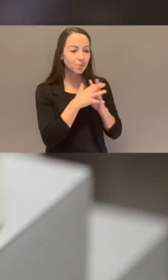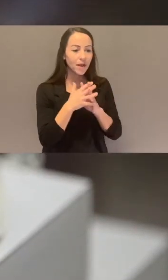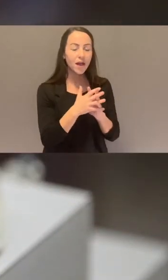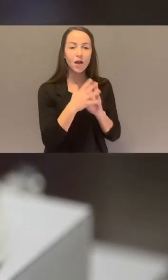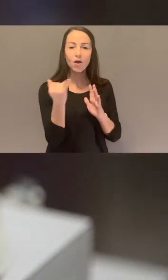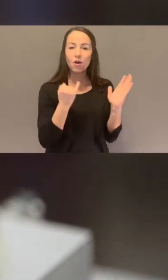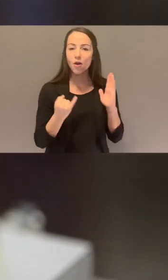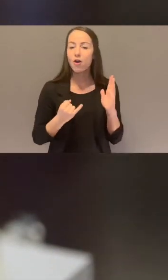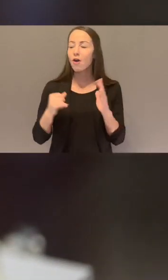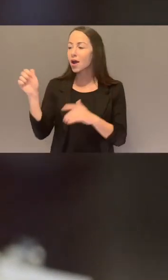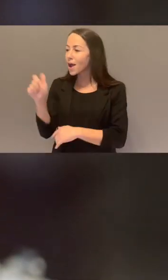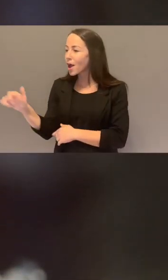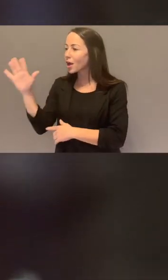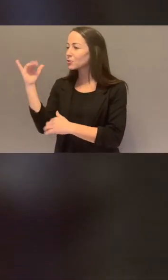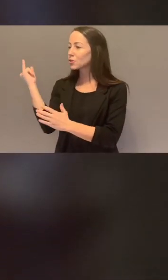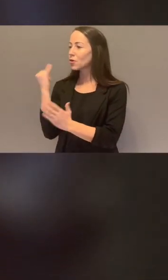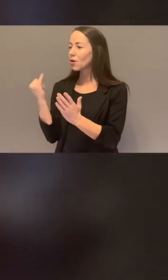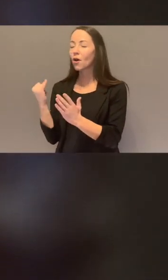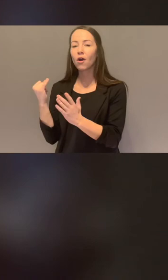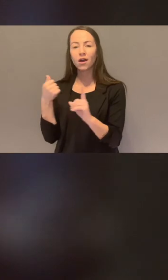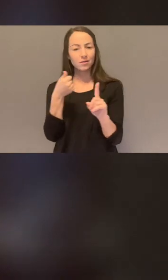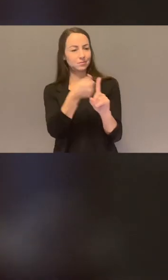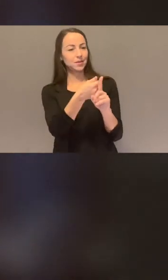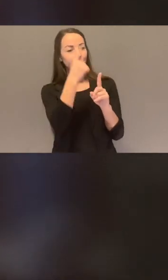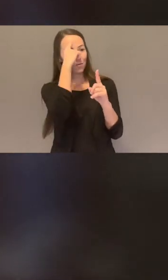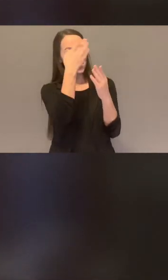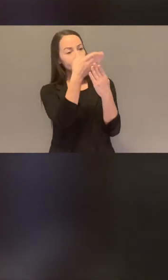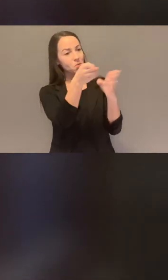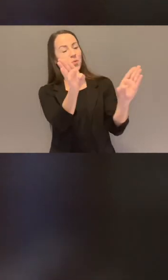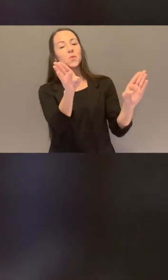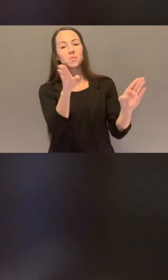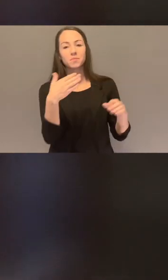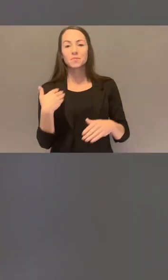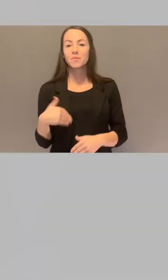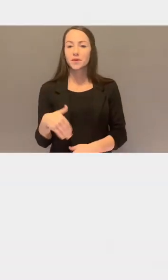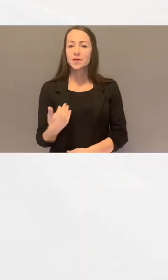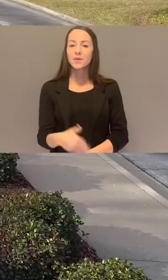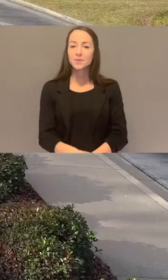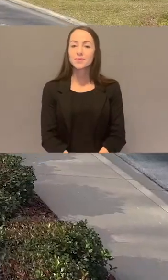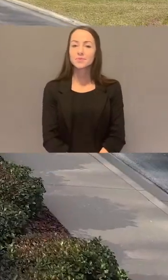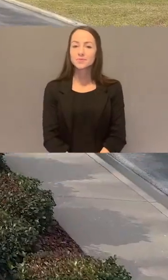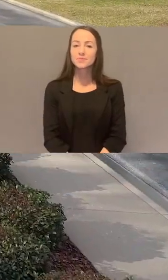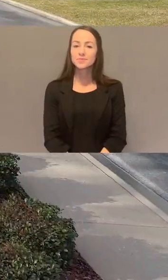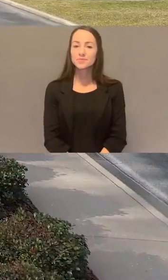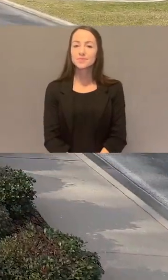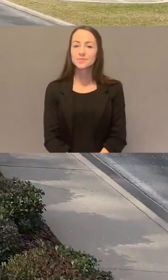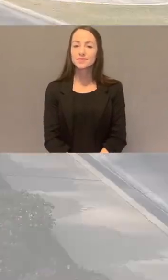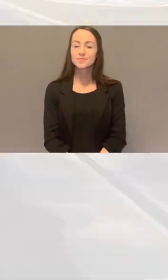that he wanted the Asian art. I just think he was a very open-minded man.